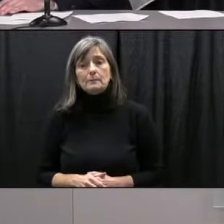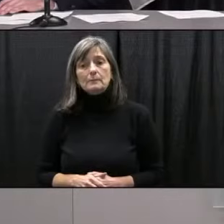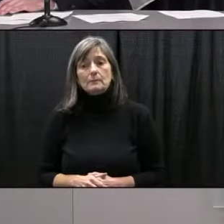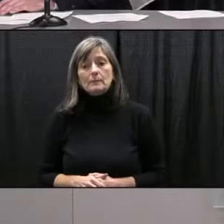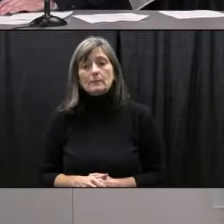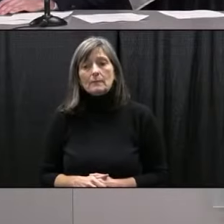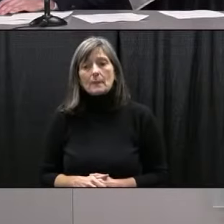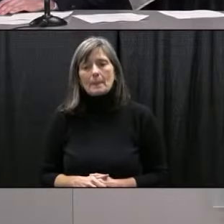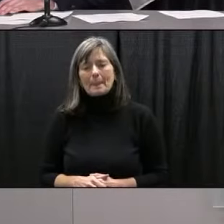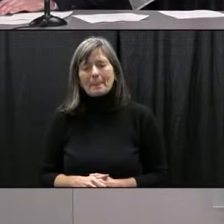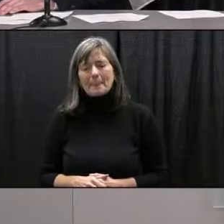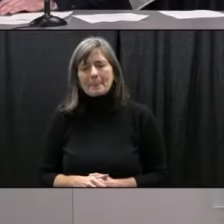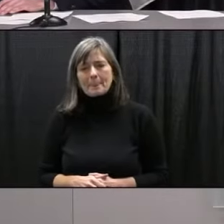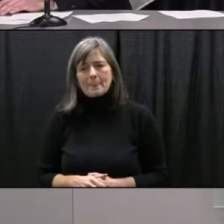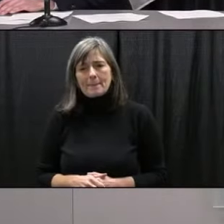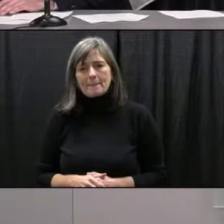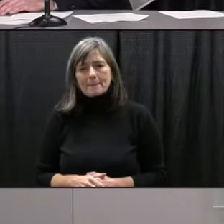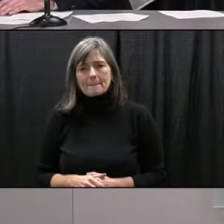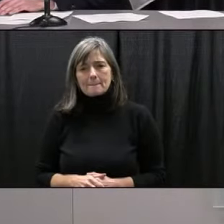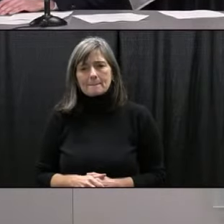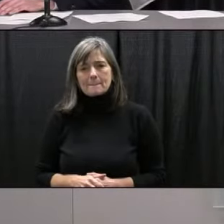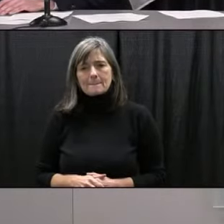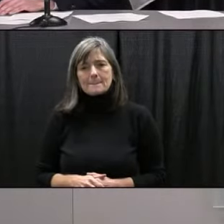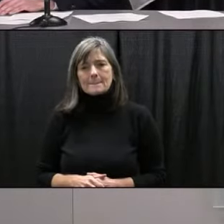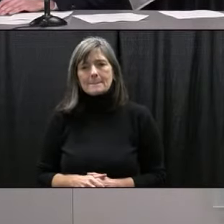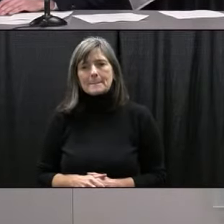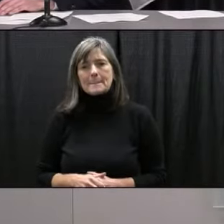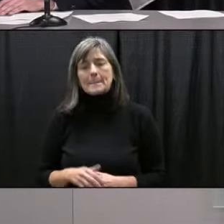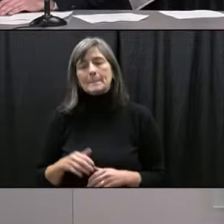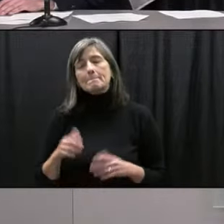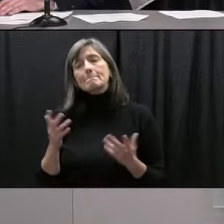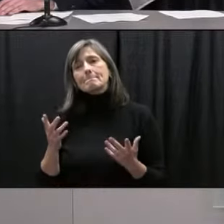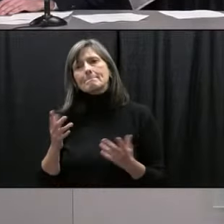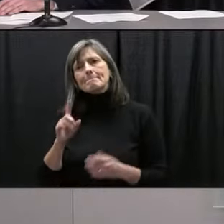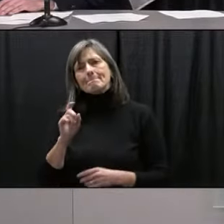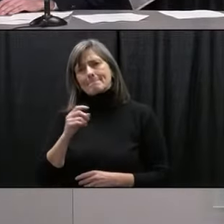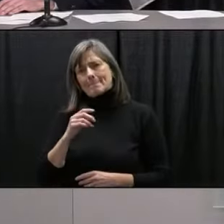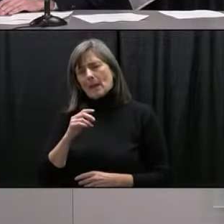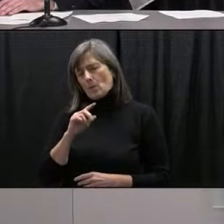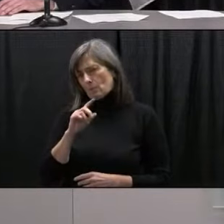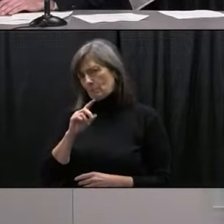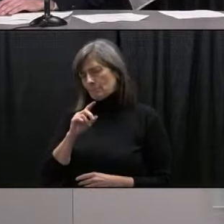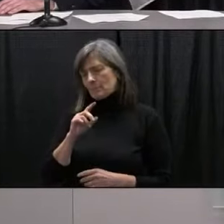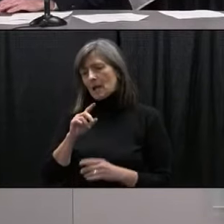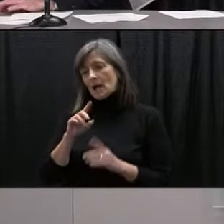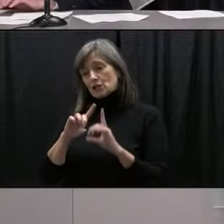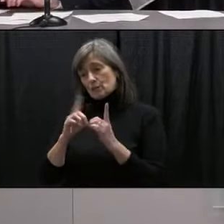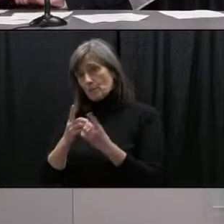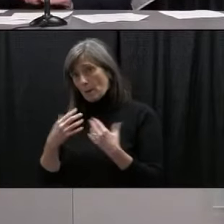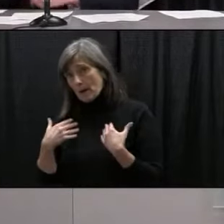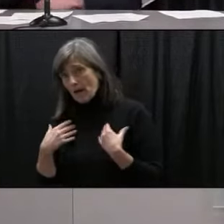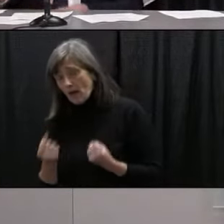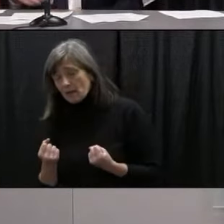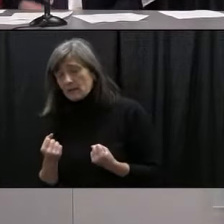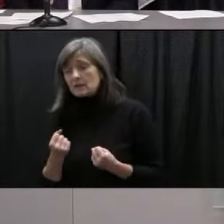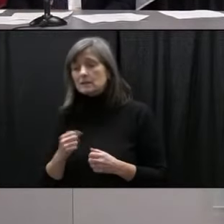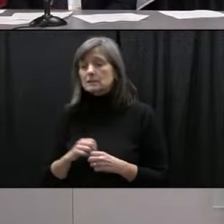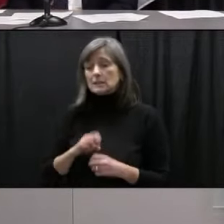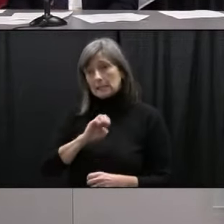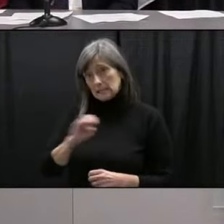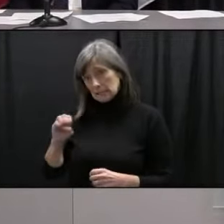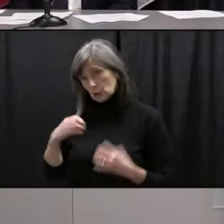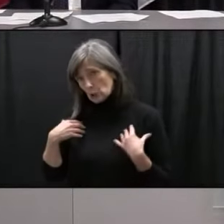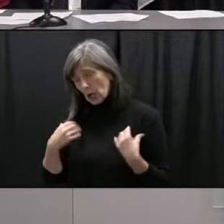Just maybe switching gears a little bit, I'm wondering if the Department of Health or Eastern Health or any of the health authorities really have insurance that would